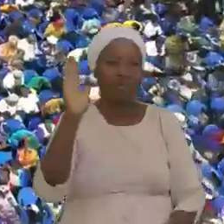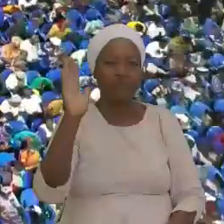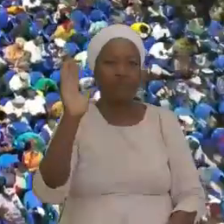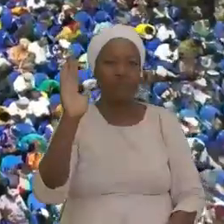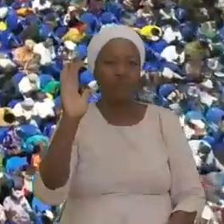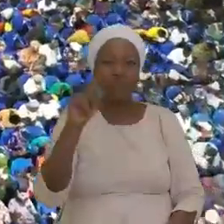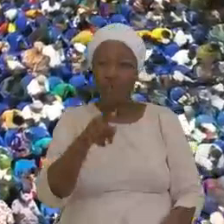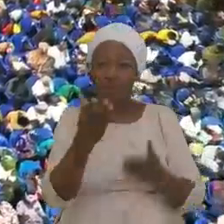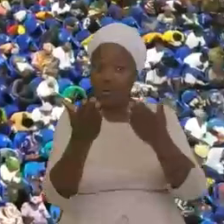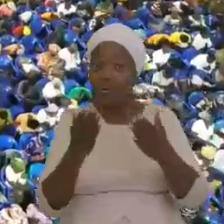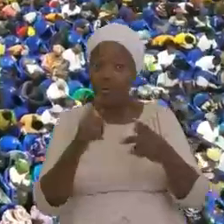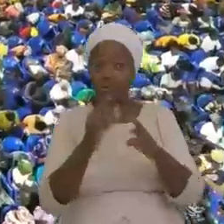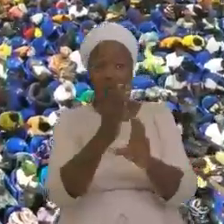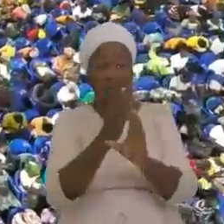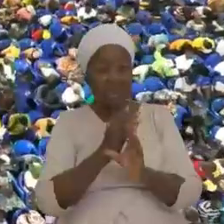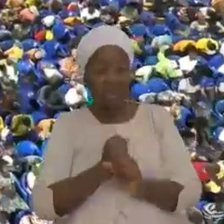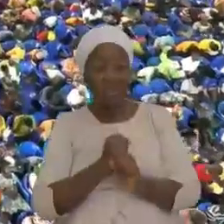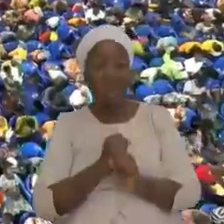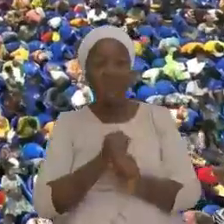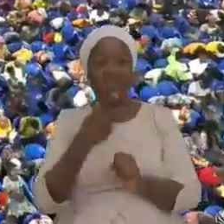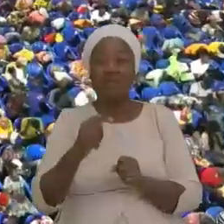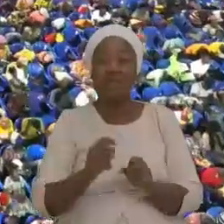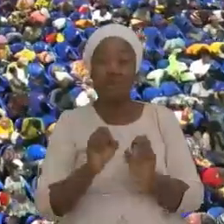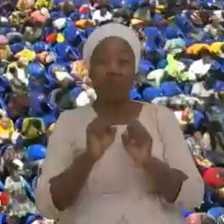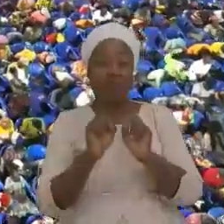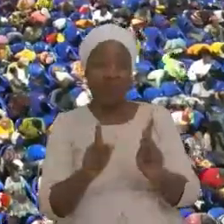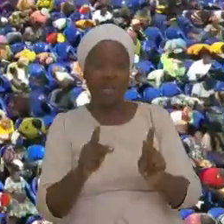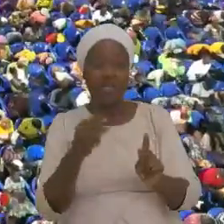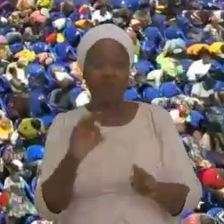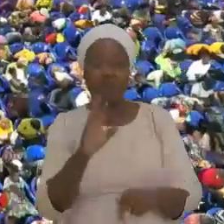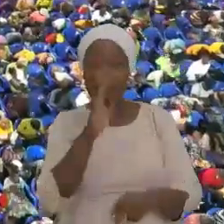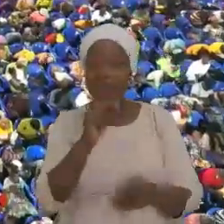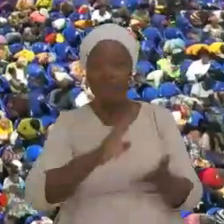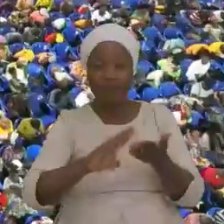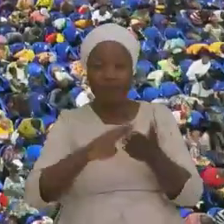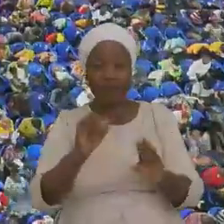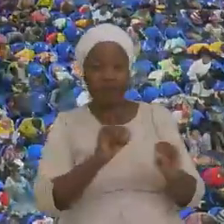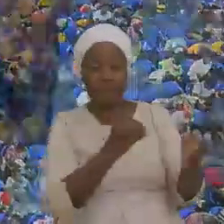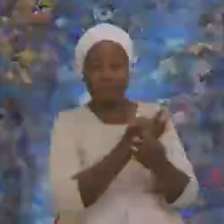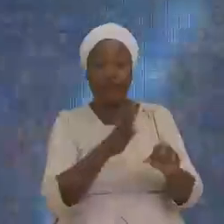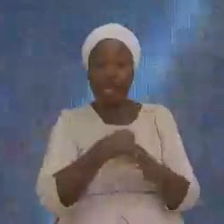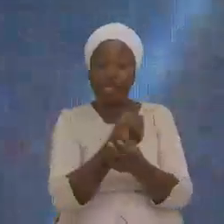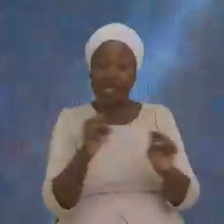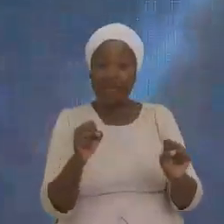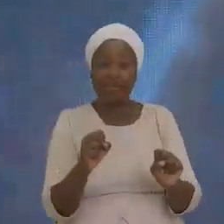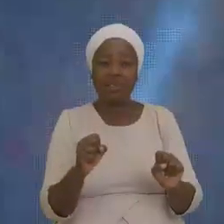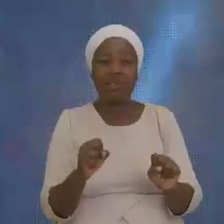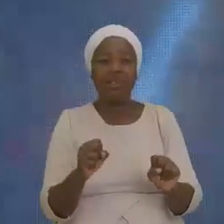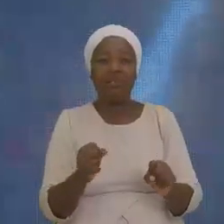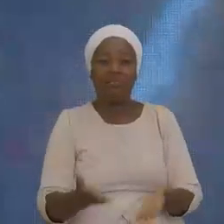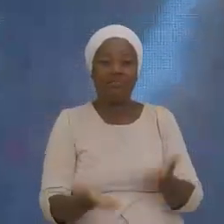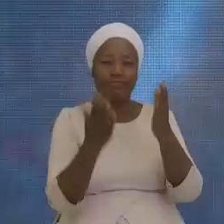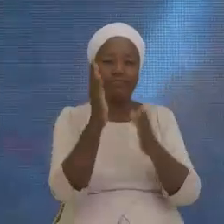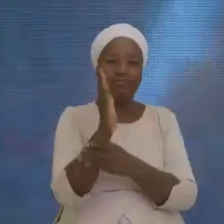You want to receive the privilege of being forgiven, set free, and saved? Raise up your hand right